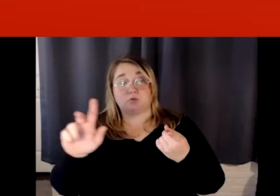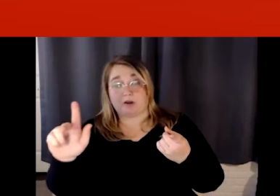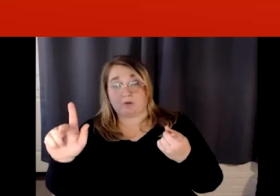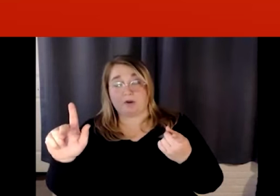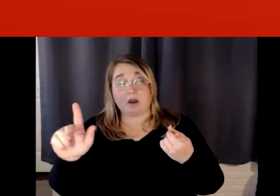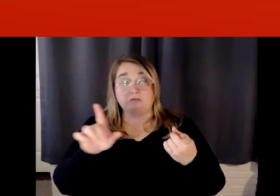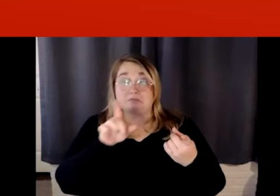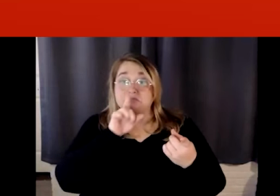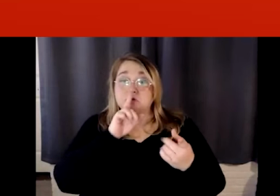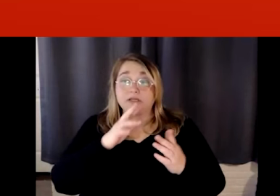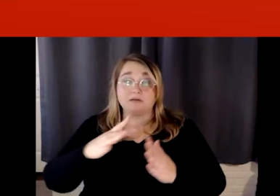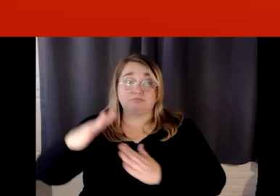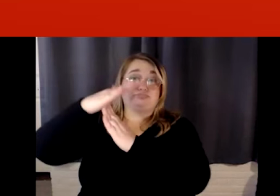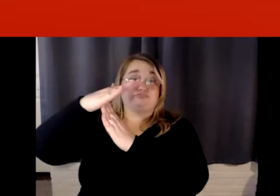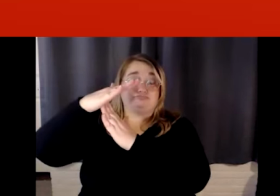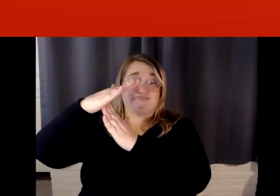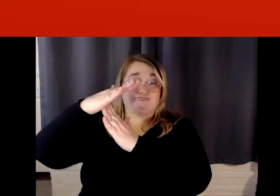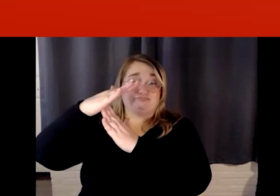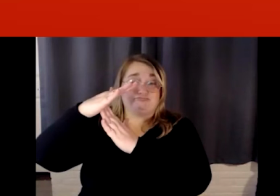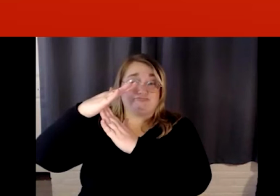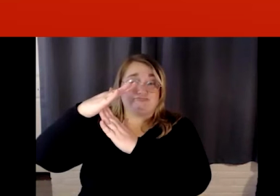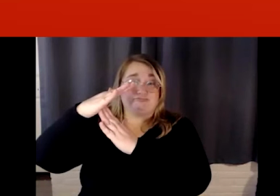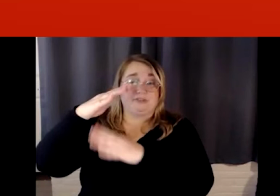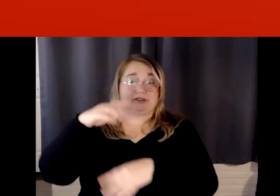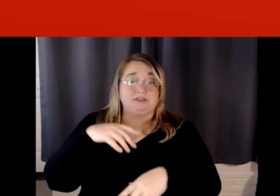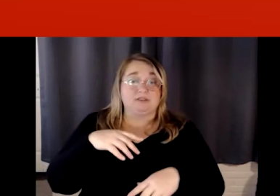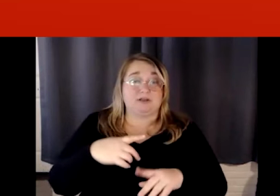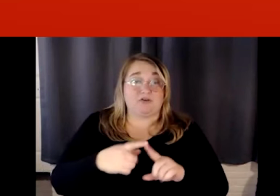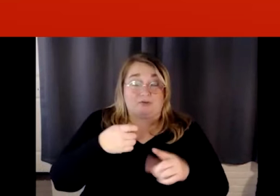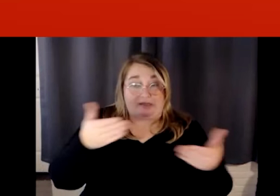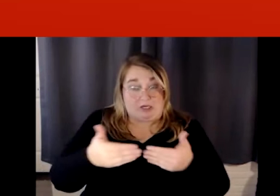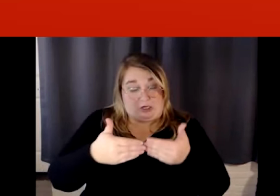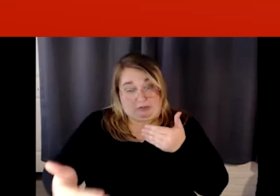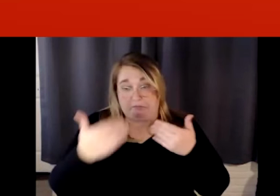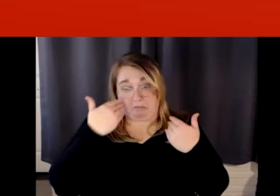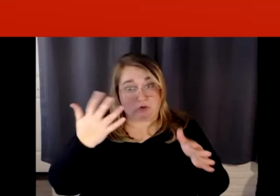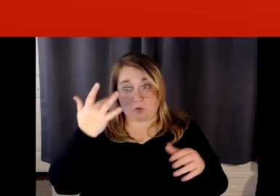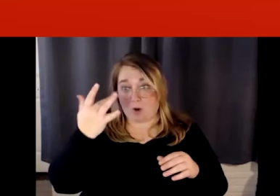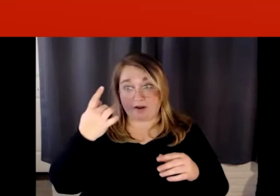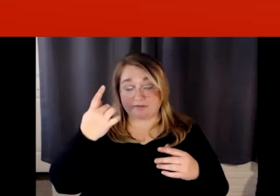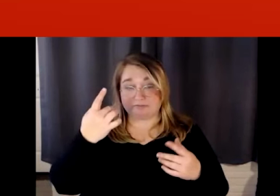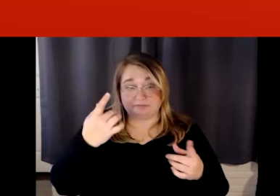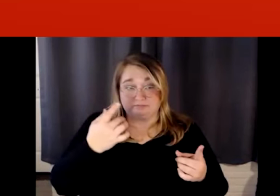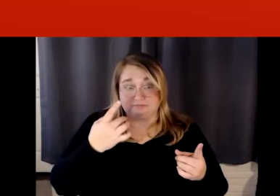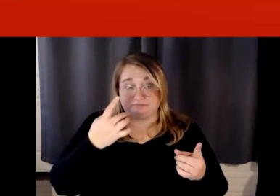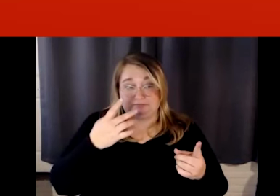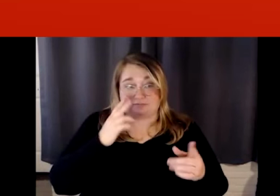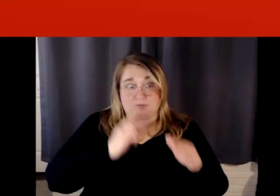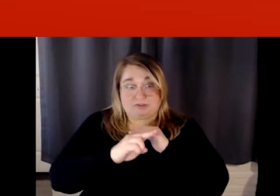peaked. Now from here, and I don't know why they're thinking this, but Fresno County,